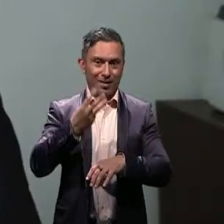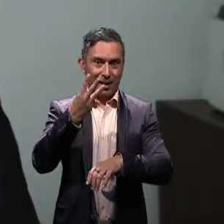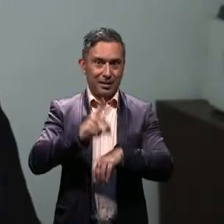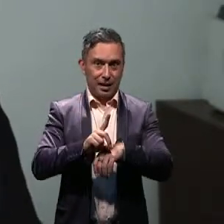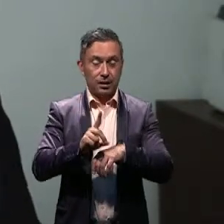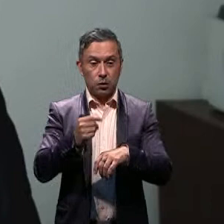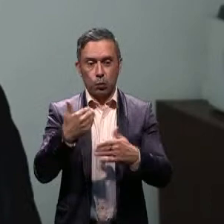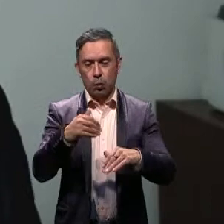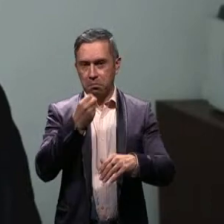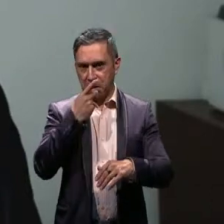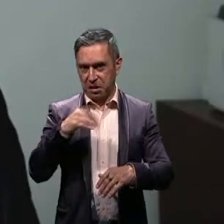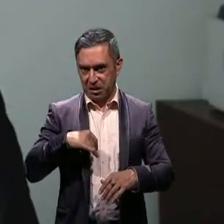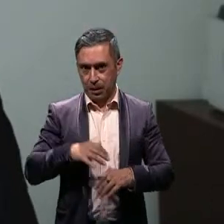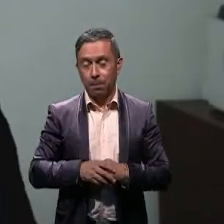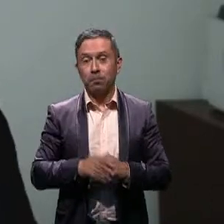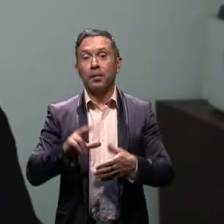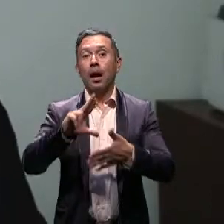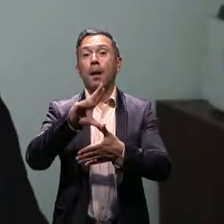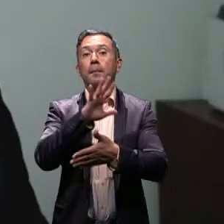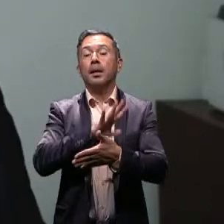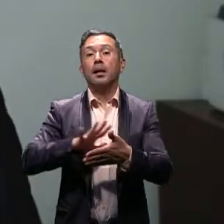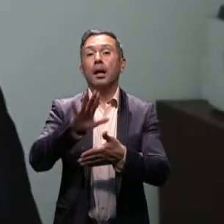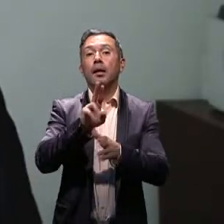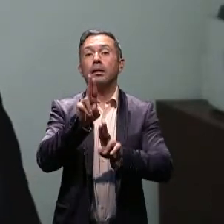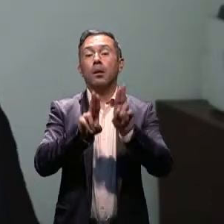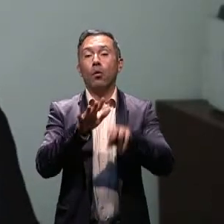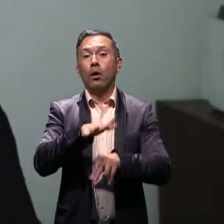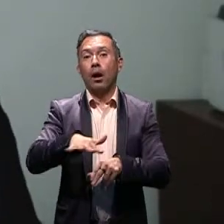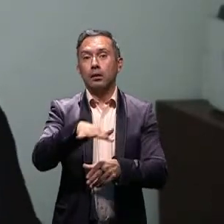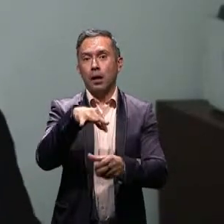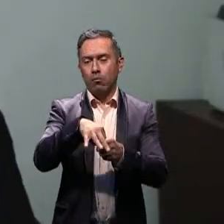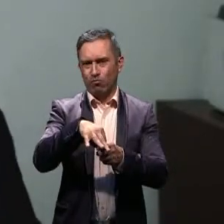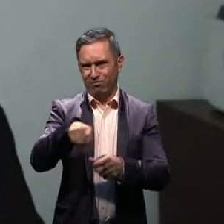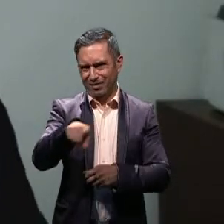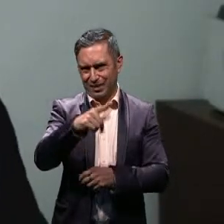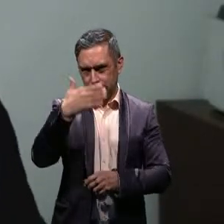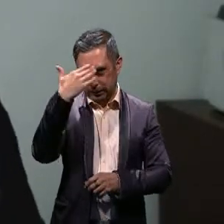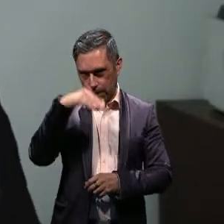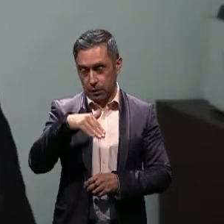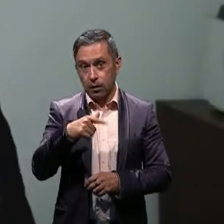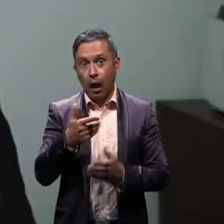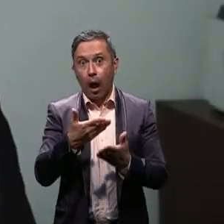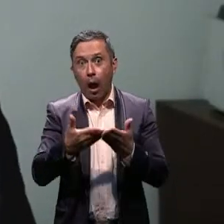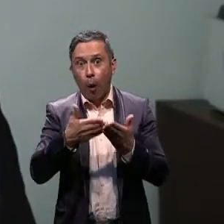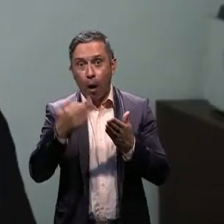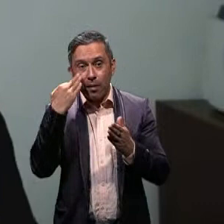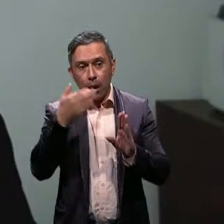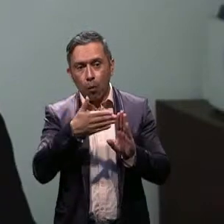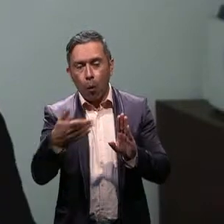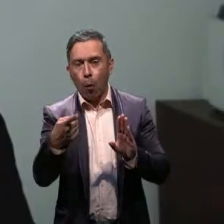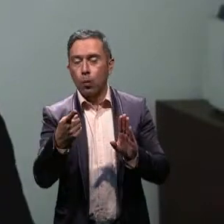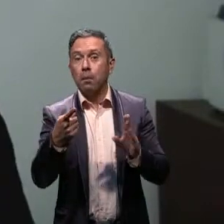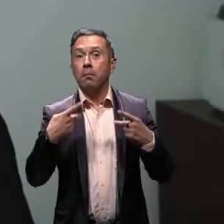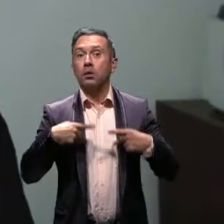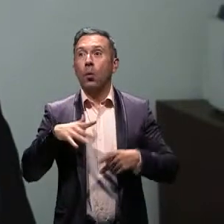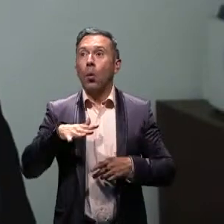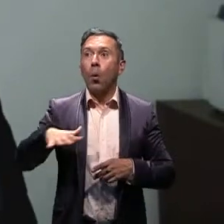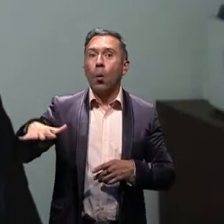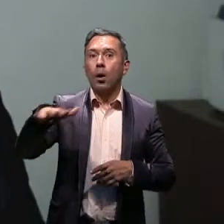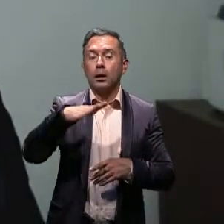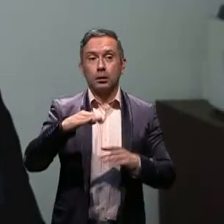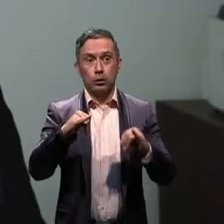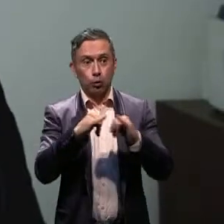diagnosis that we have made in these days. Democracy in Latin America, as we have pointed out, is going through a